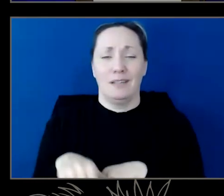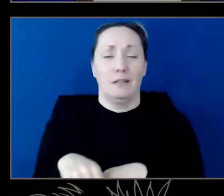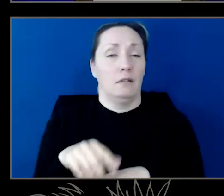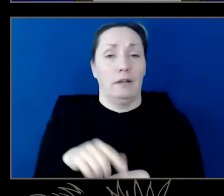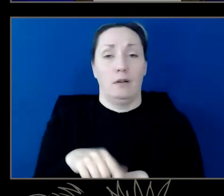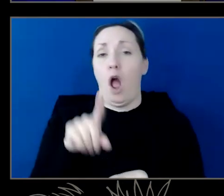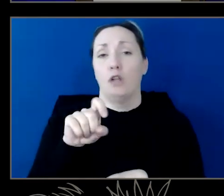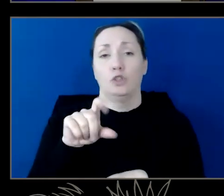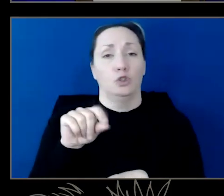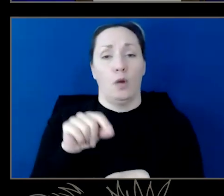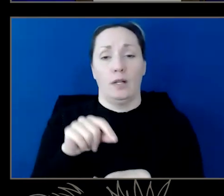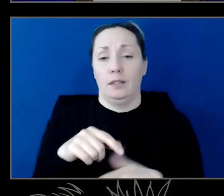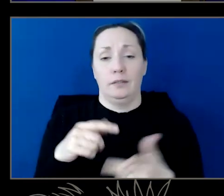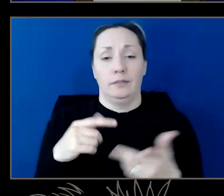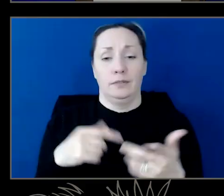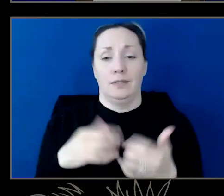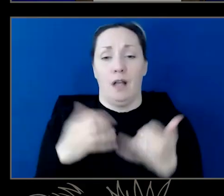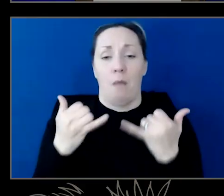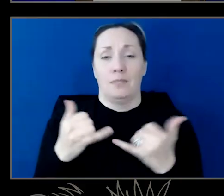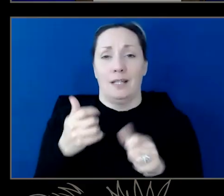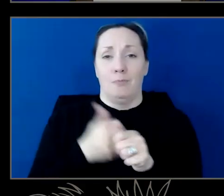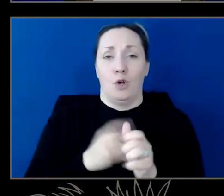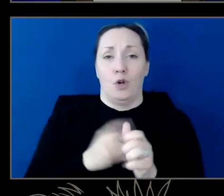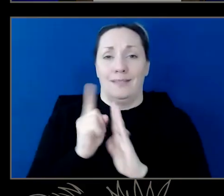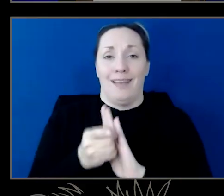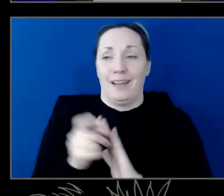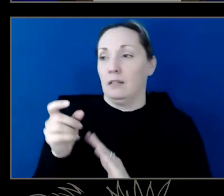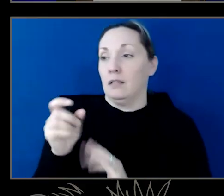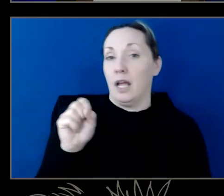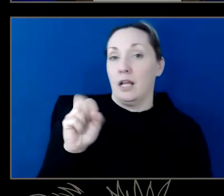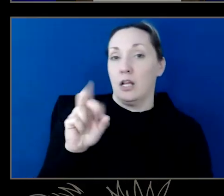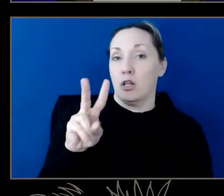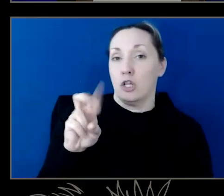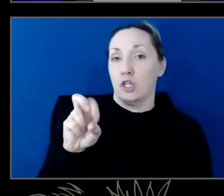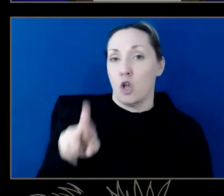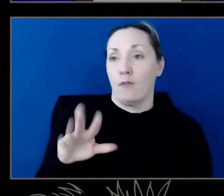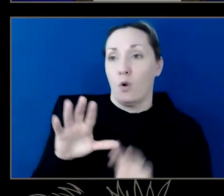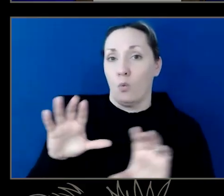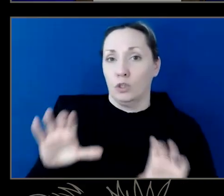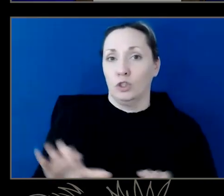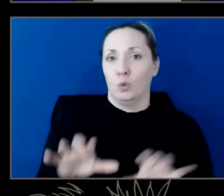per second. And the server is going to do the same to every other user.